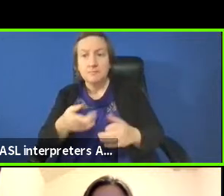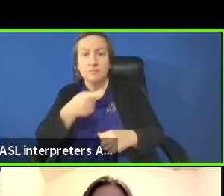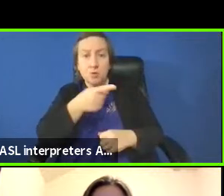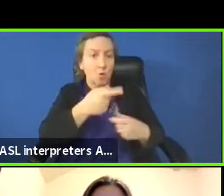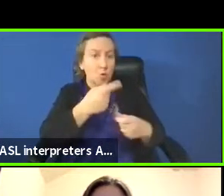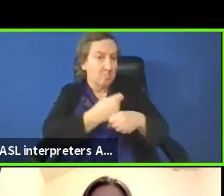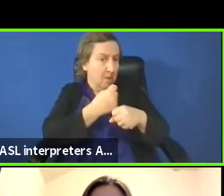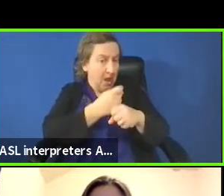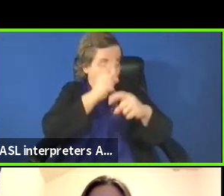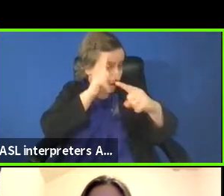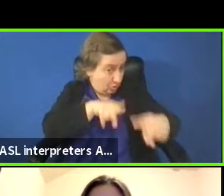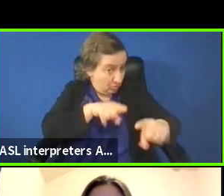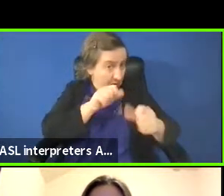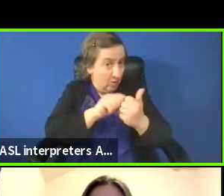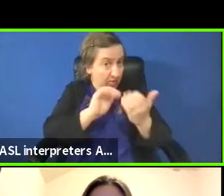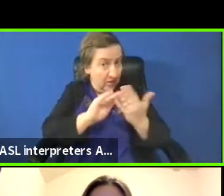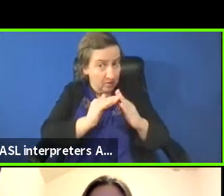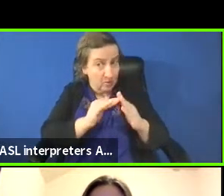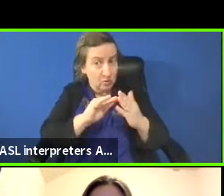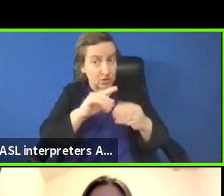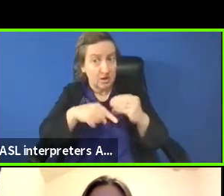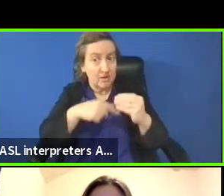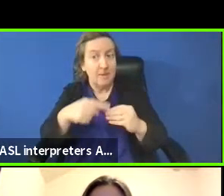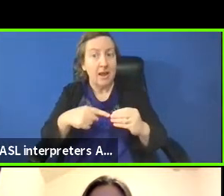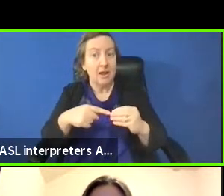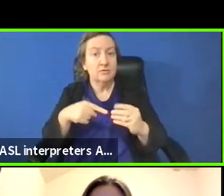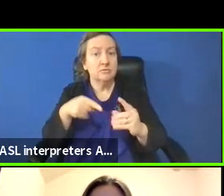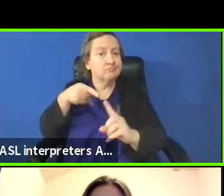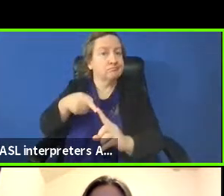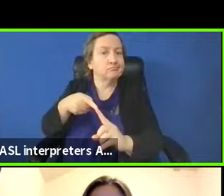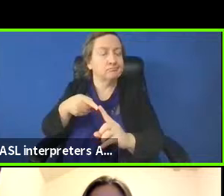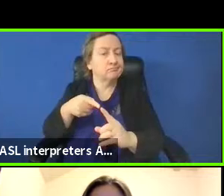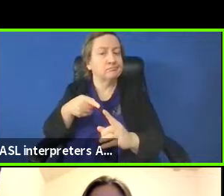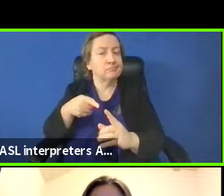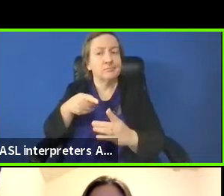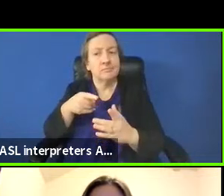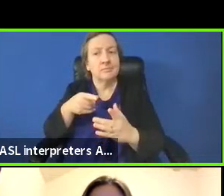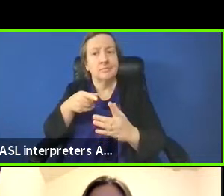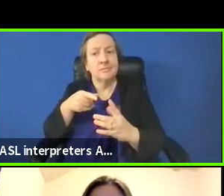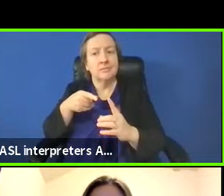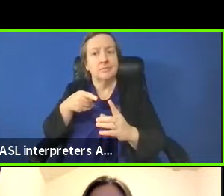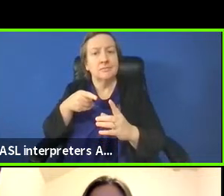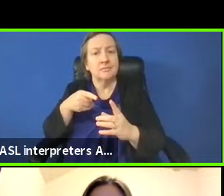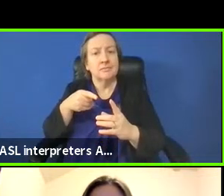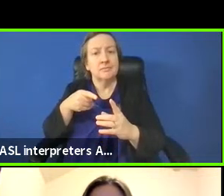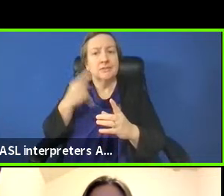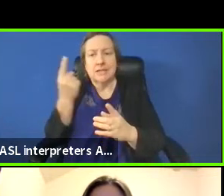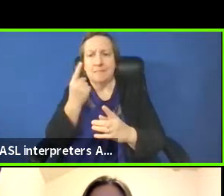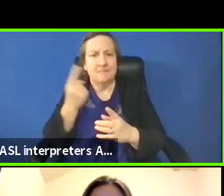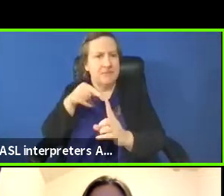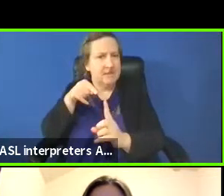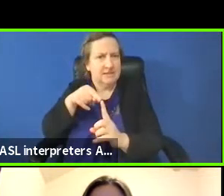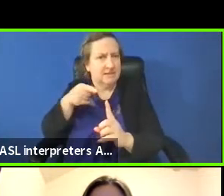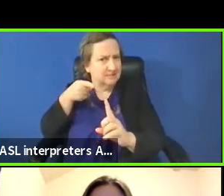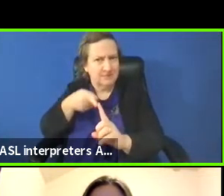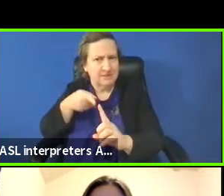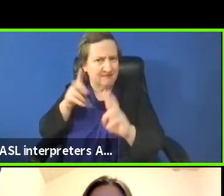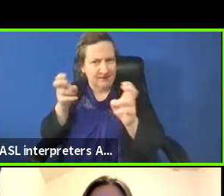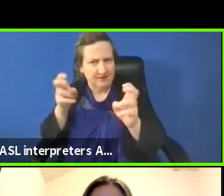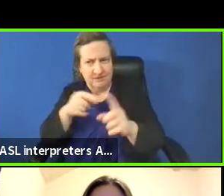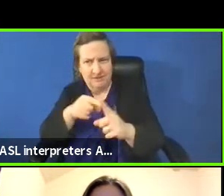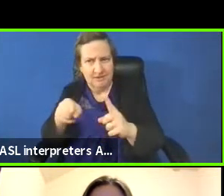an agreement with the community about a certain aspect. So I'm not seeing the connection between this